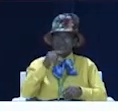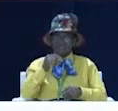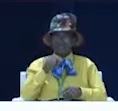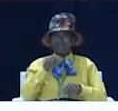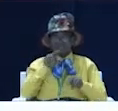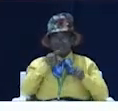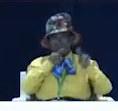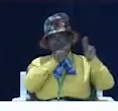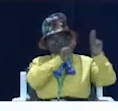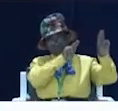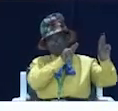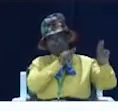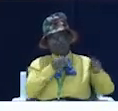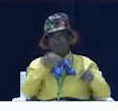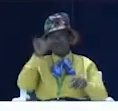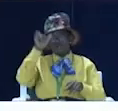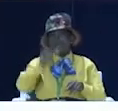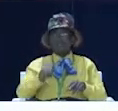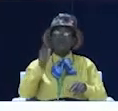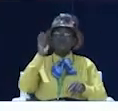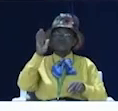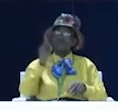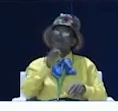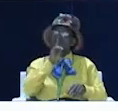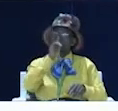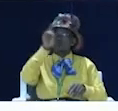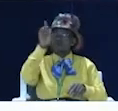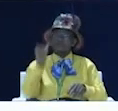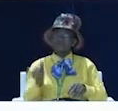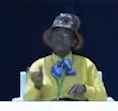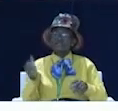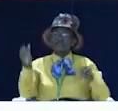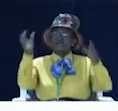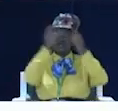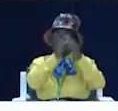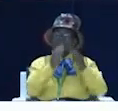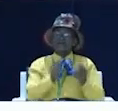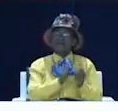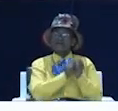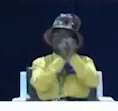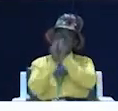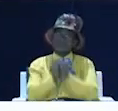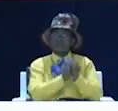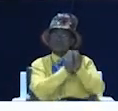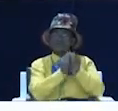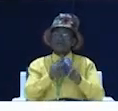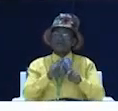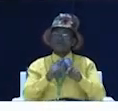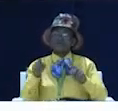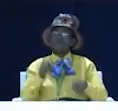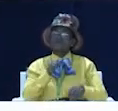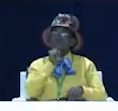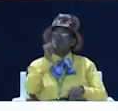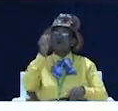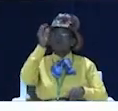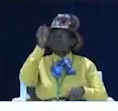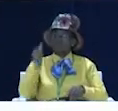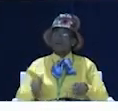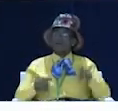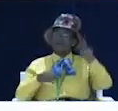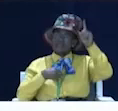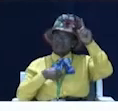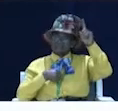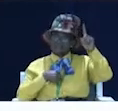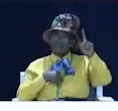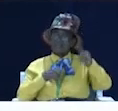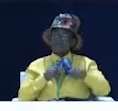behold, they shall surely gather together, but not by me. And whosoever